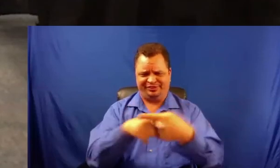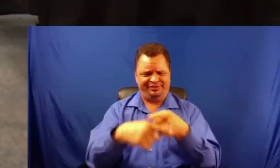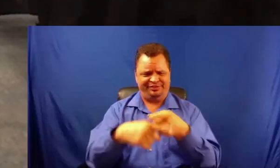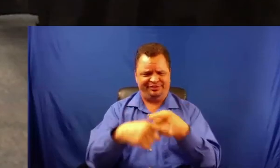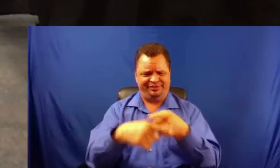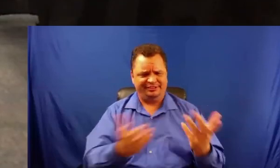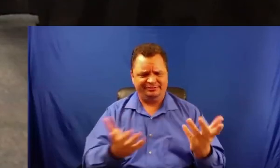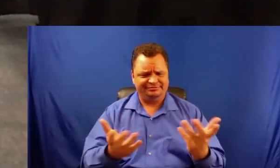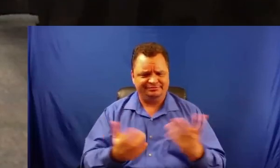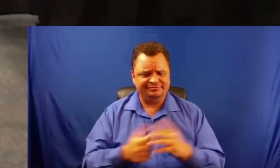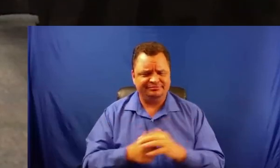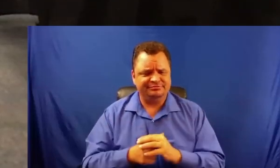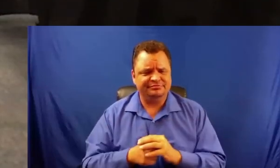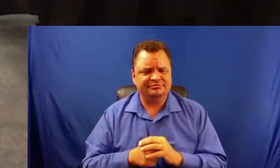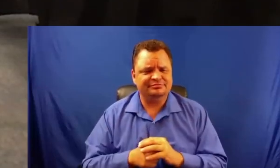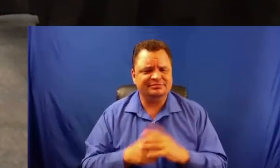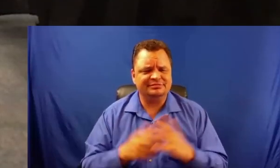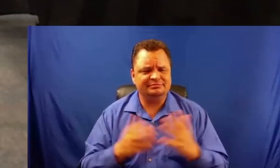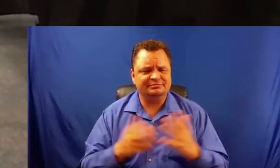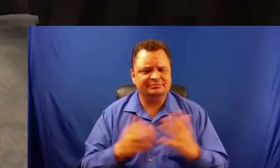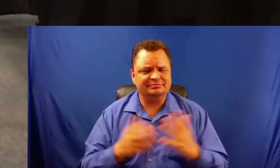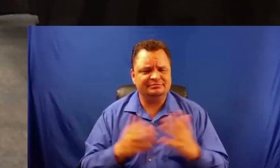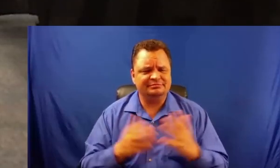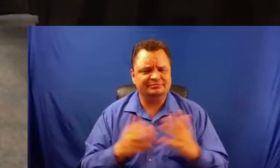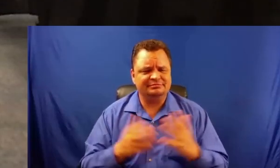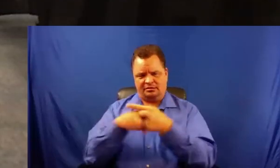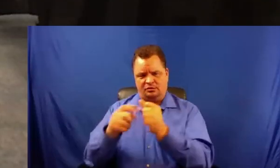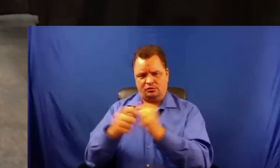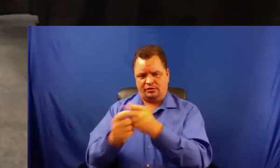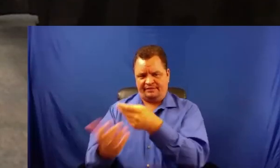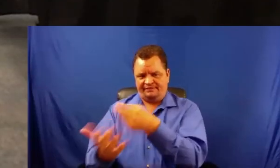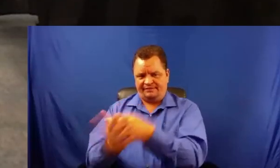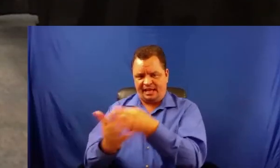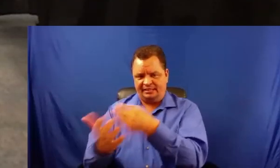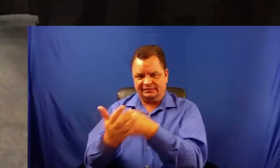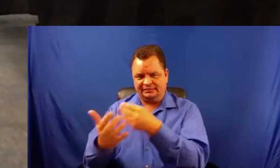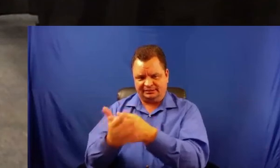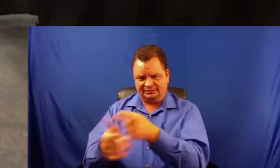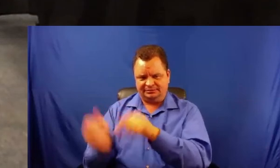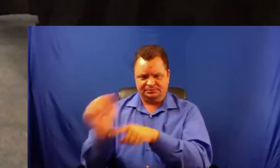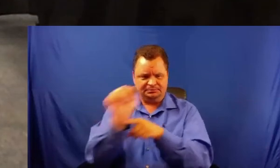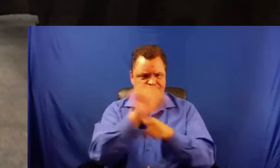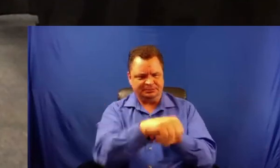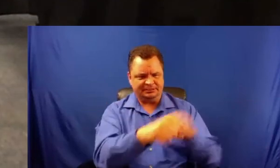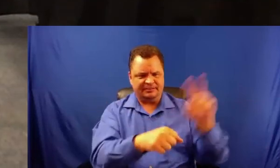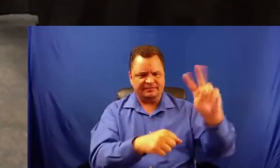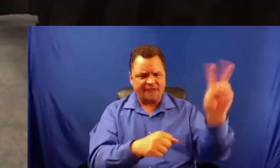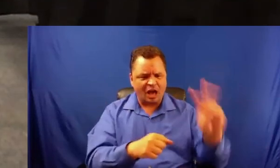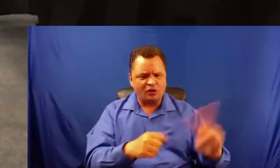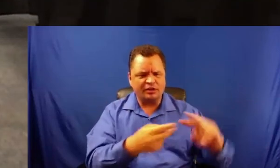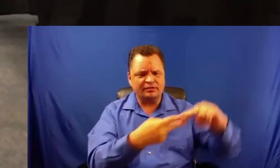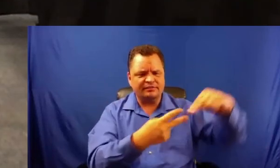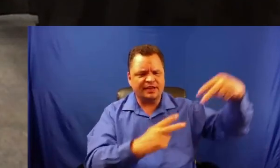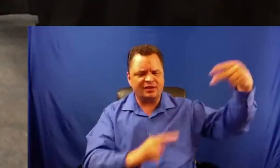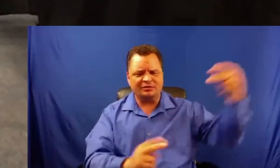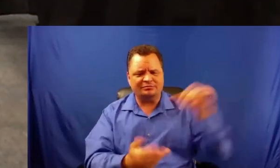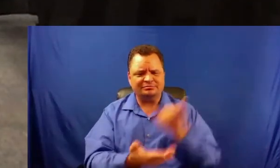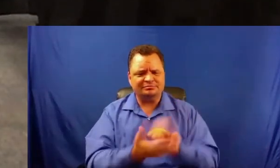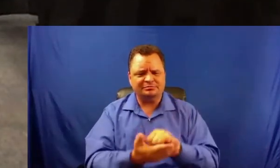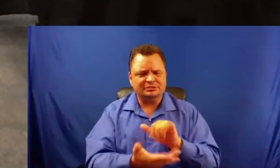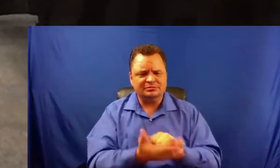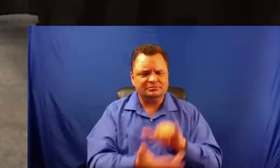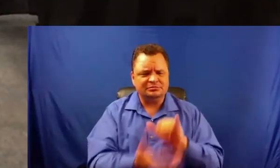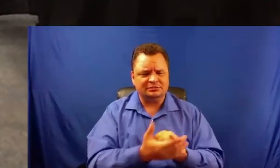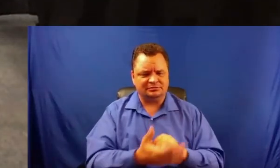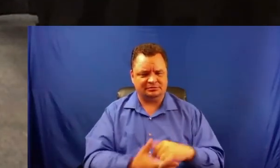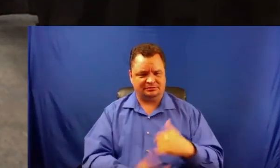completely counterfactual. Beating the virus, annihilating the virus, that cannot happen. And therefore, I invite the